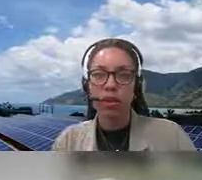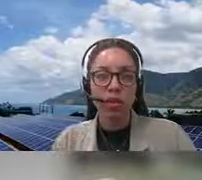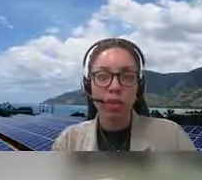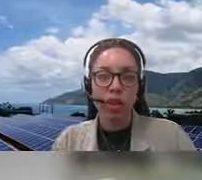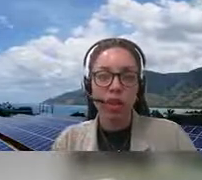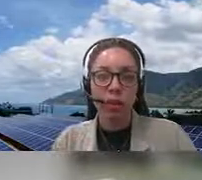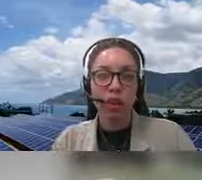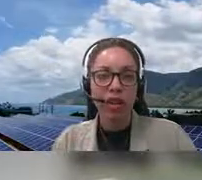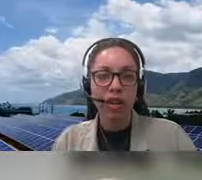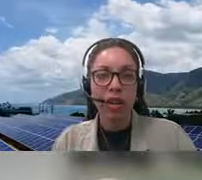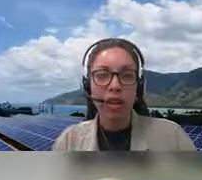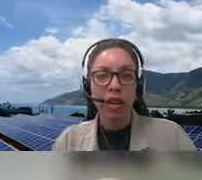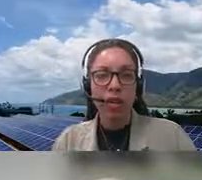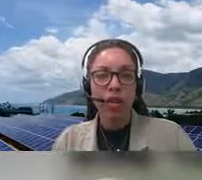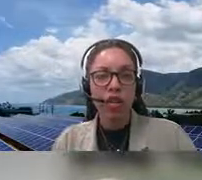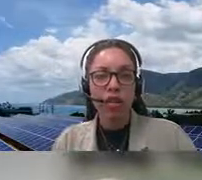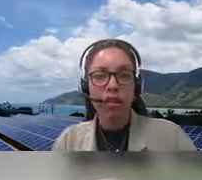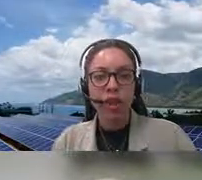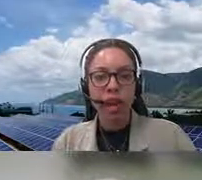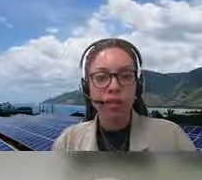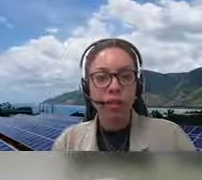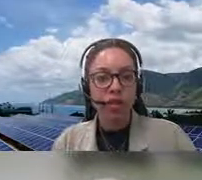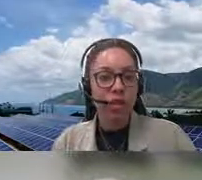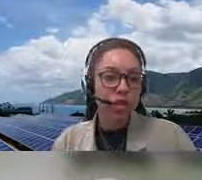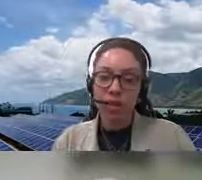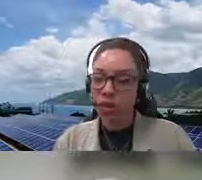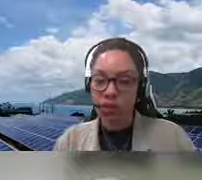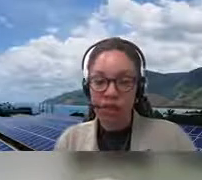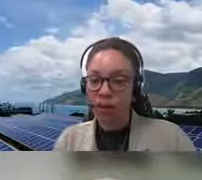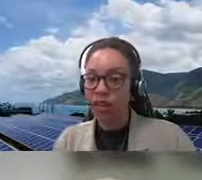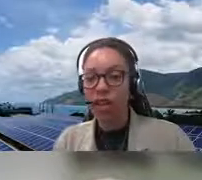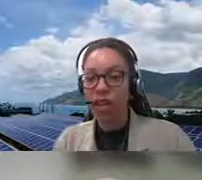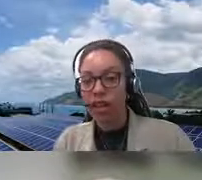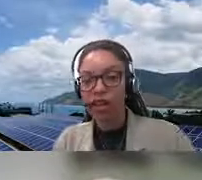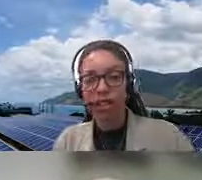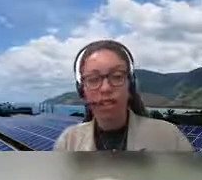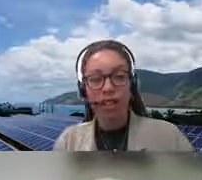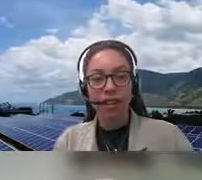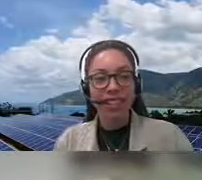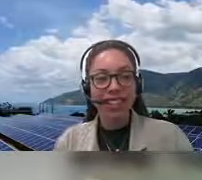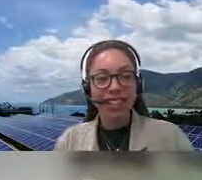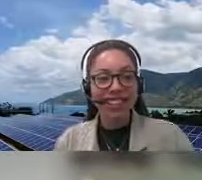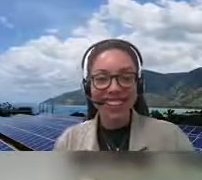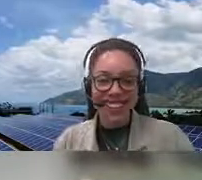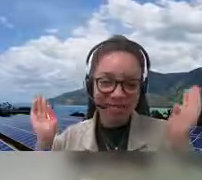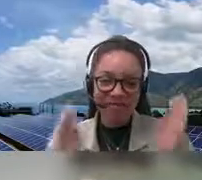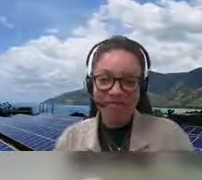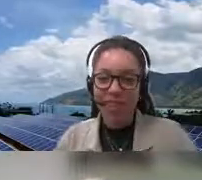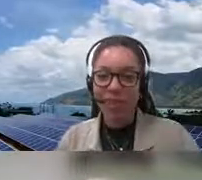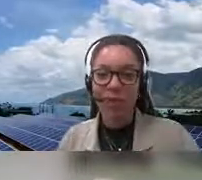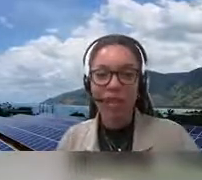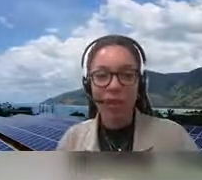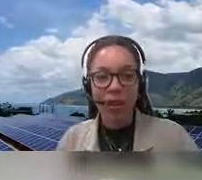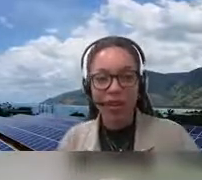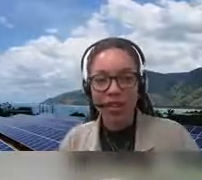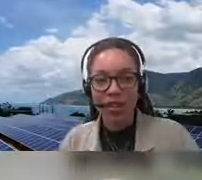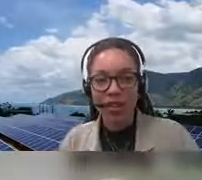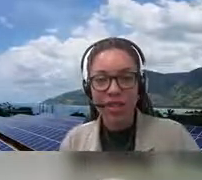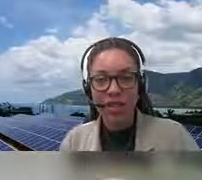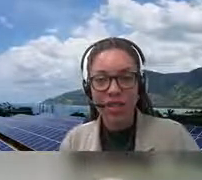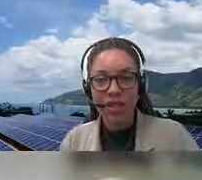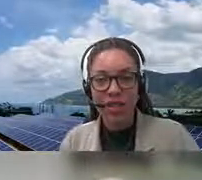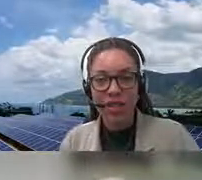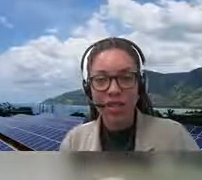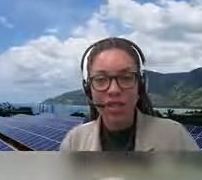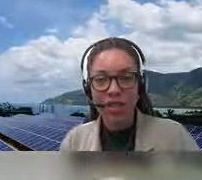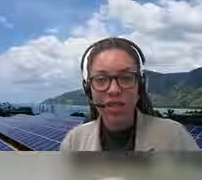between both the consumer and the networks. We're not just advocating for consumers to do whatever they want and you know, the networks can,